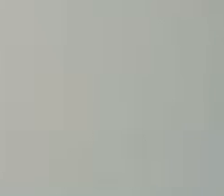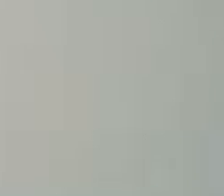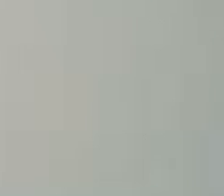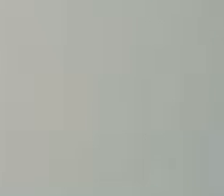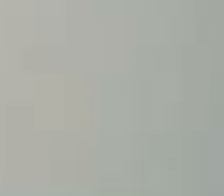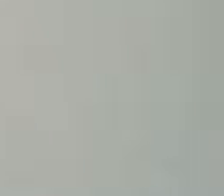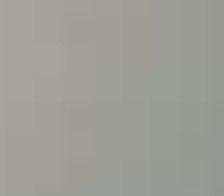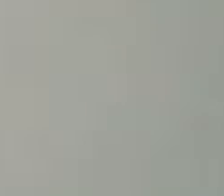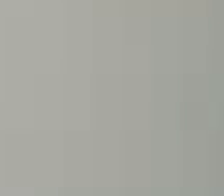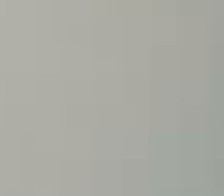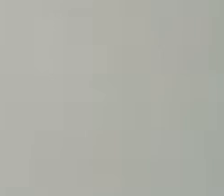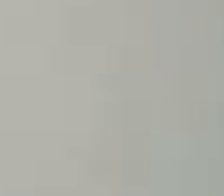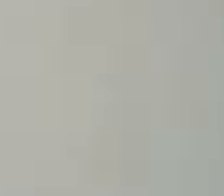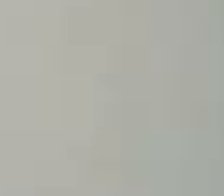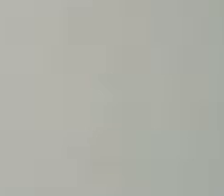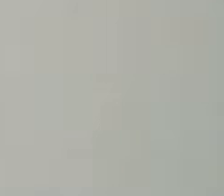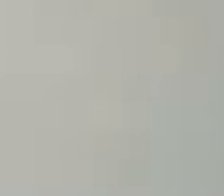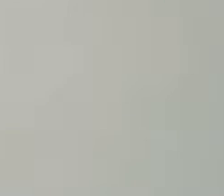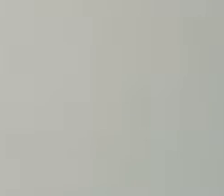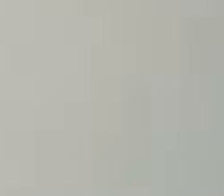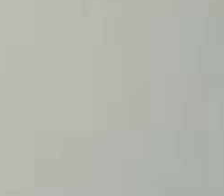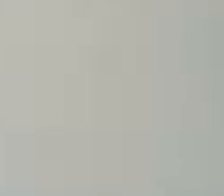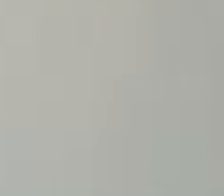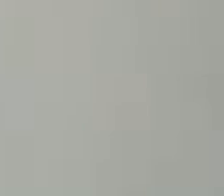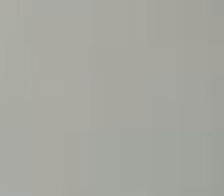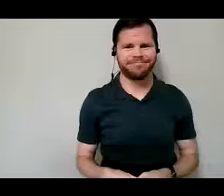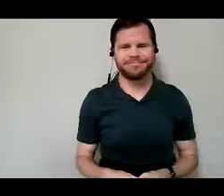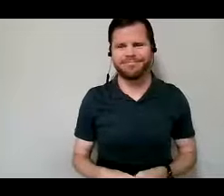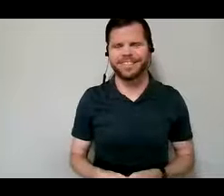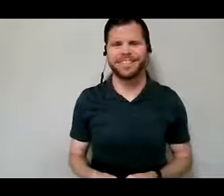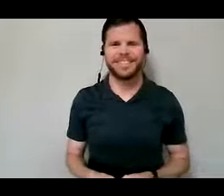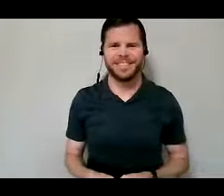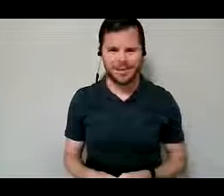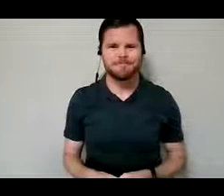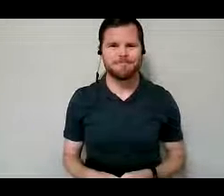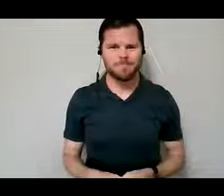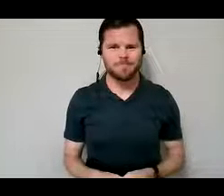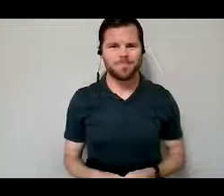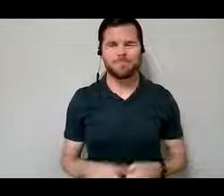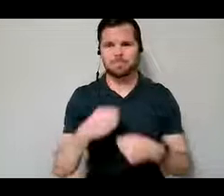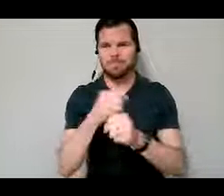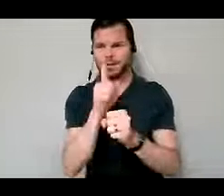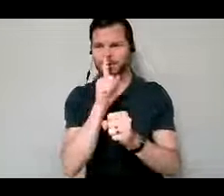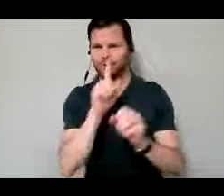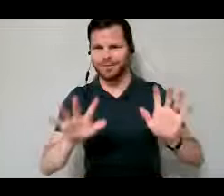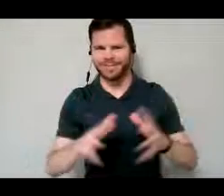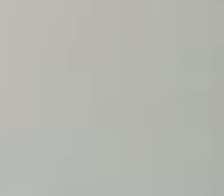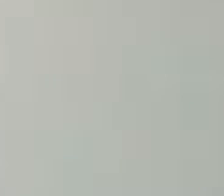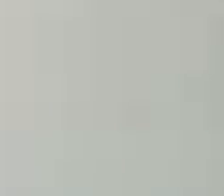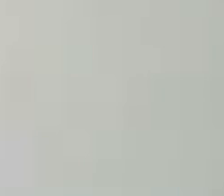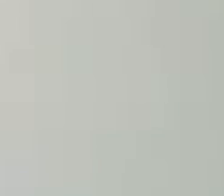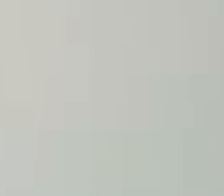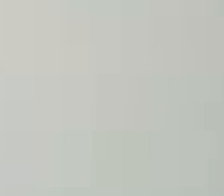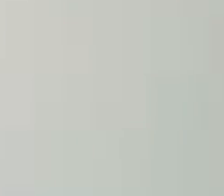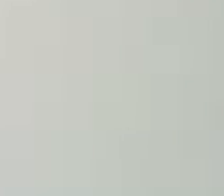I can hear you. Yes, we can hear you. Yes. Okay. Yes. All right.